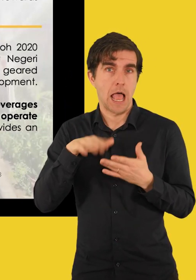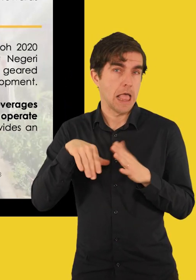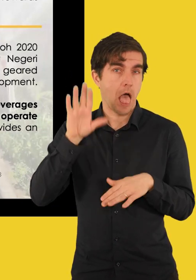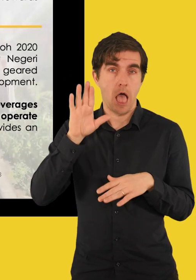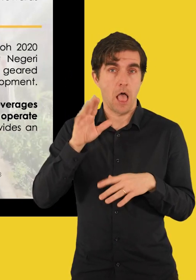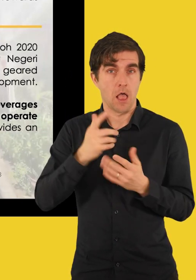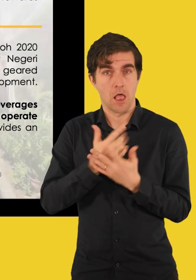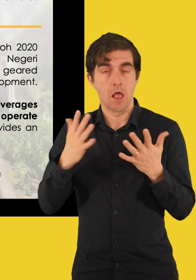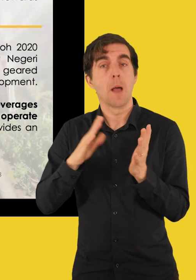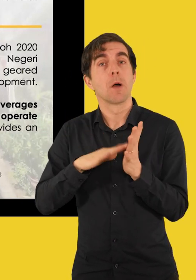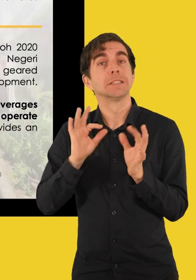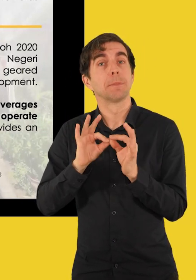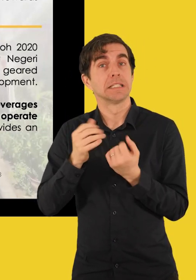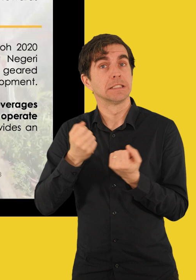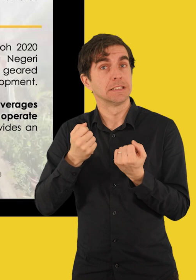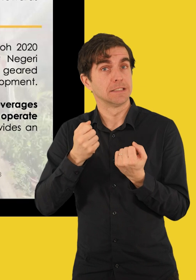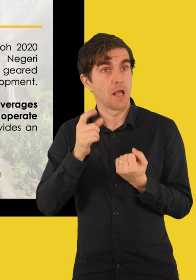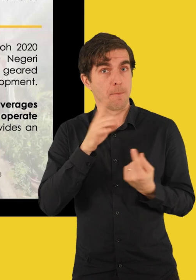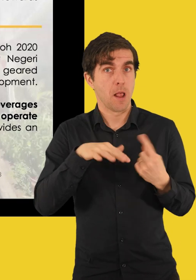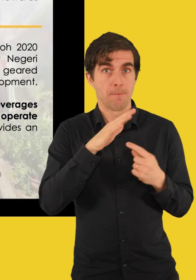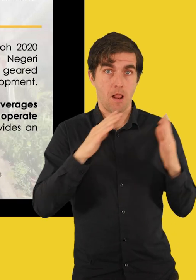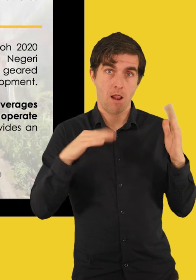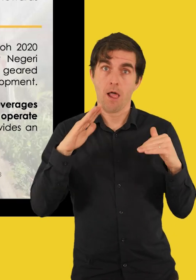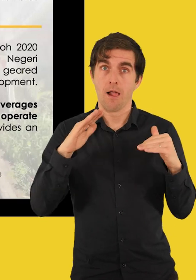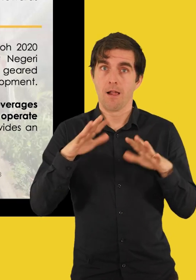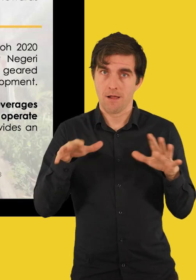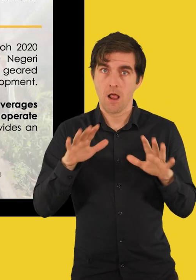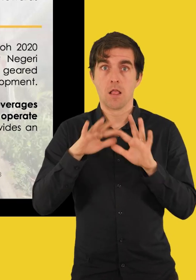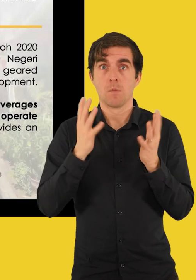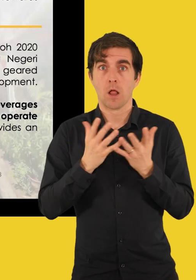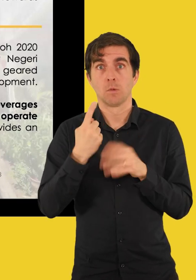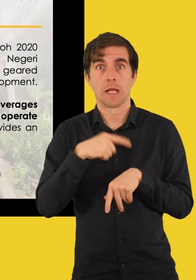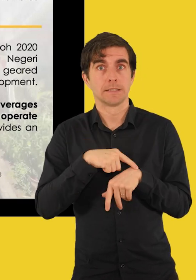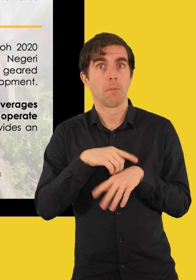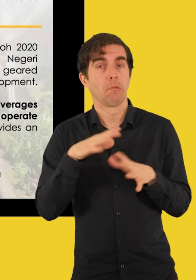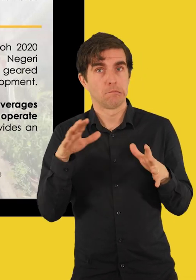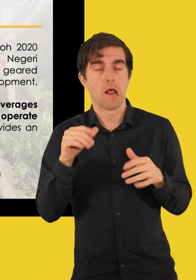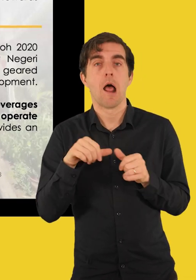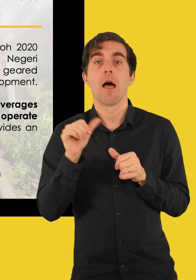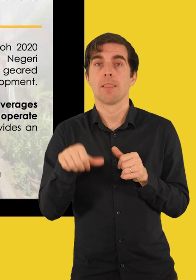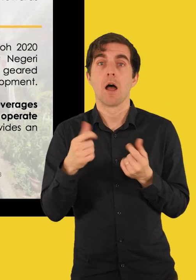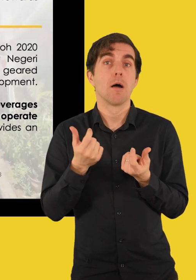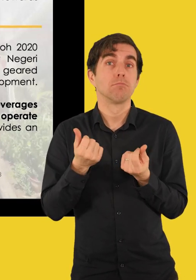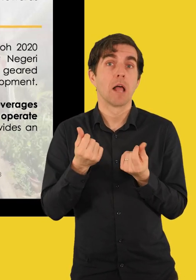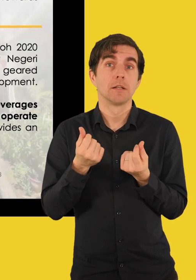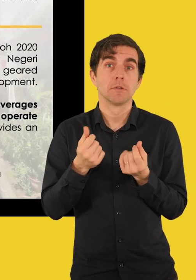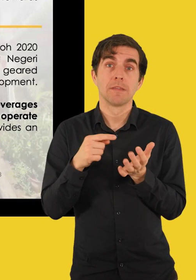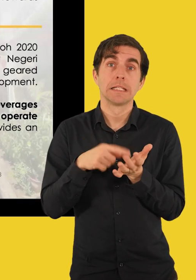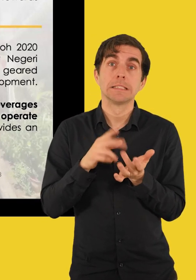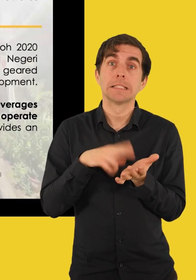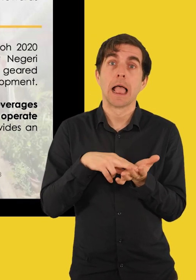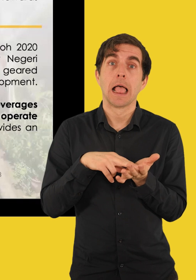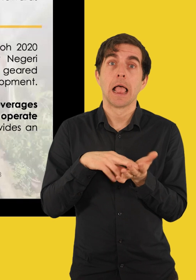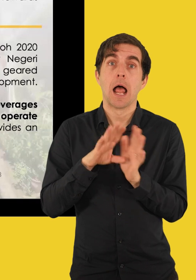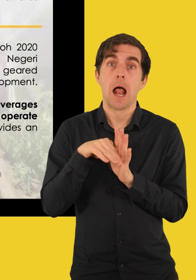capita Mercedes-Benz, the highest per capita Mercedes-Benz in the world at one time. And then after the price of